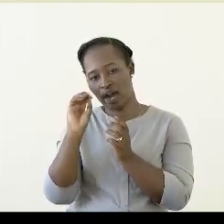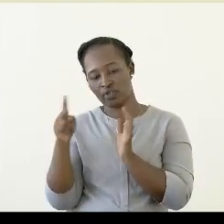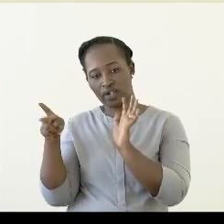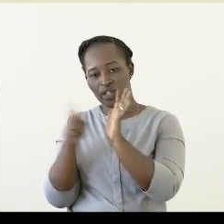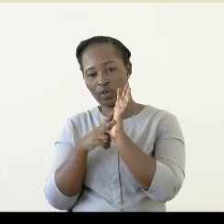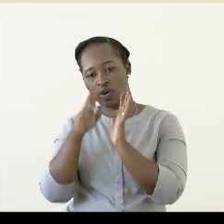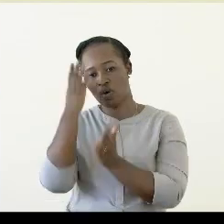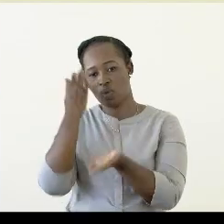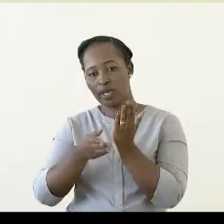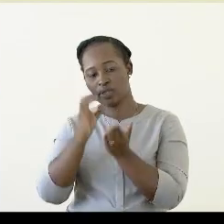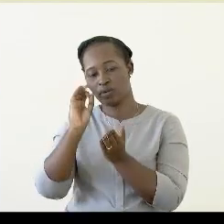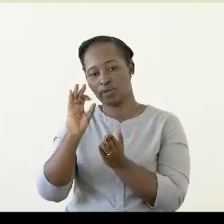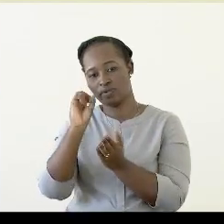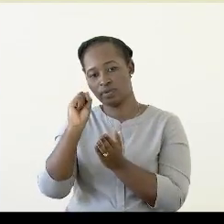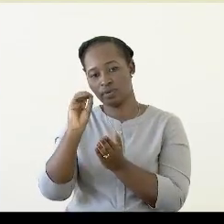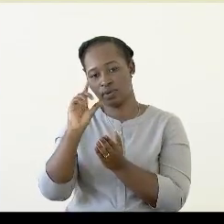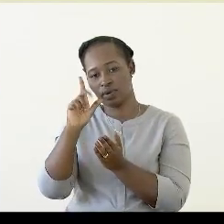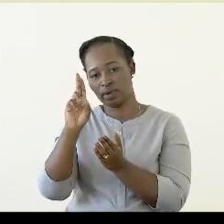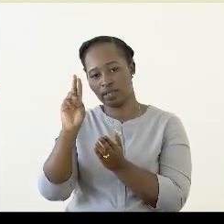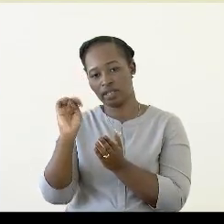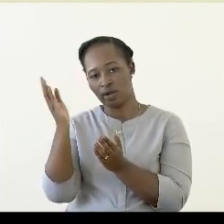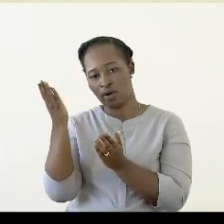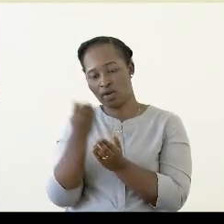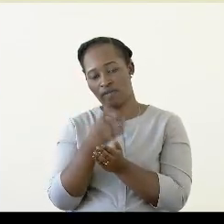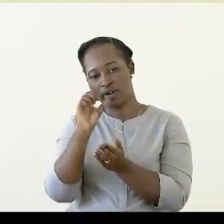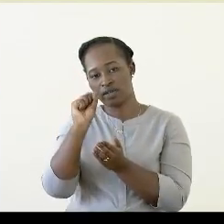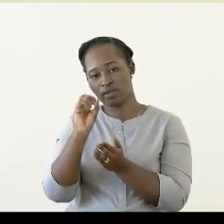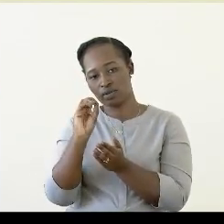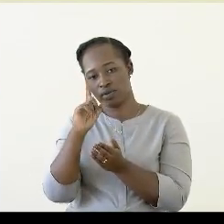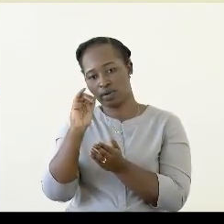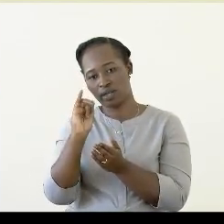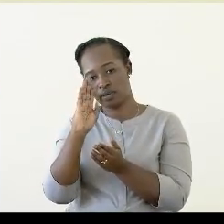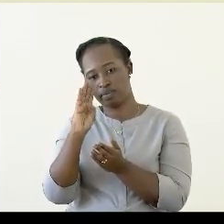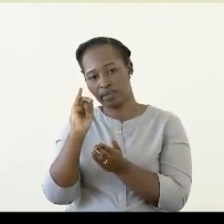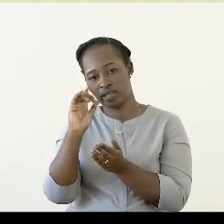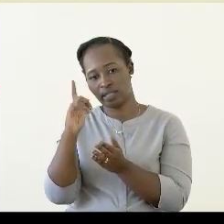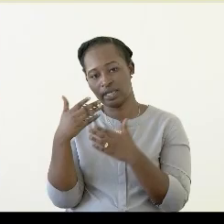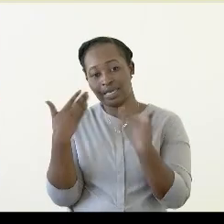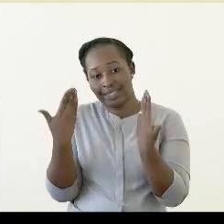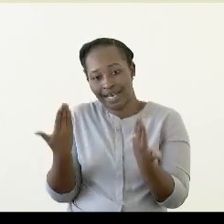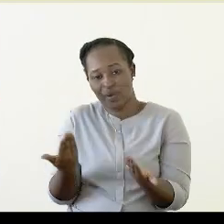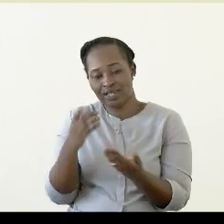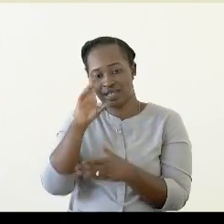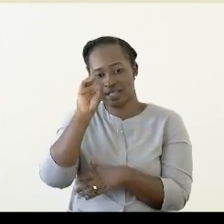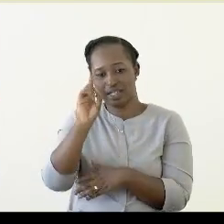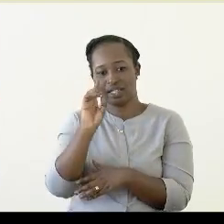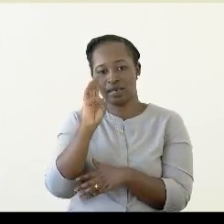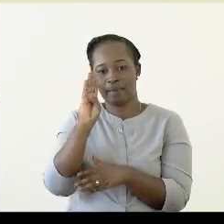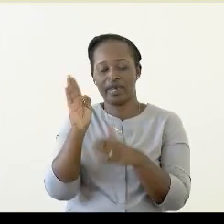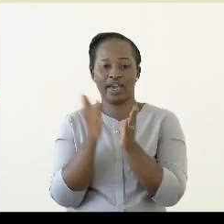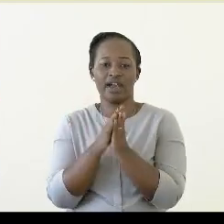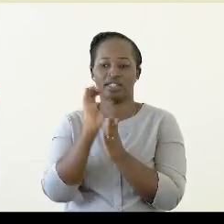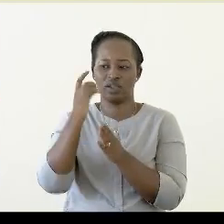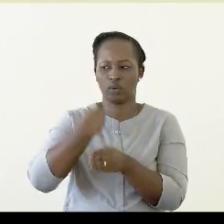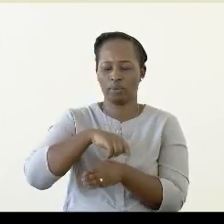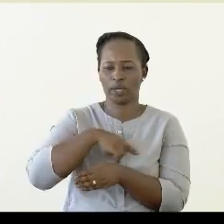solubility, and D, both B and C, you will choose the right answer.